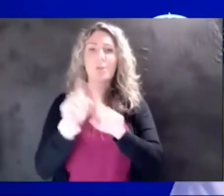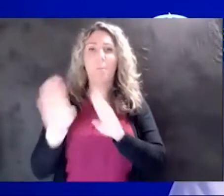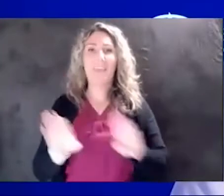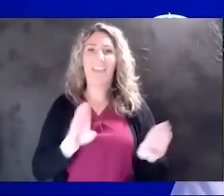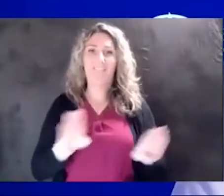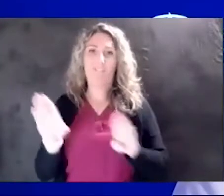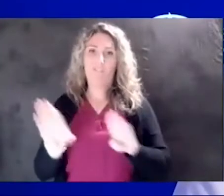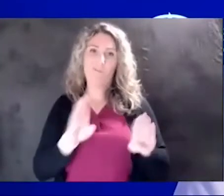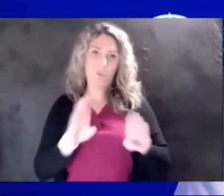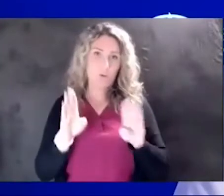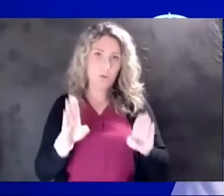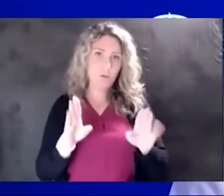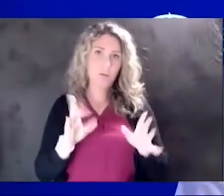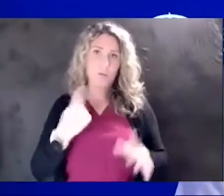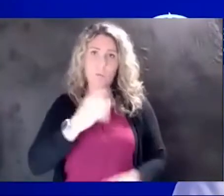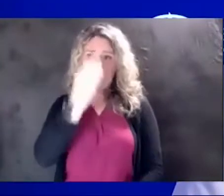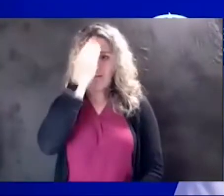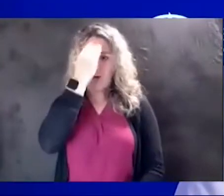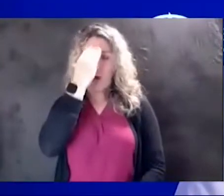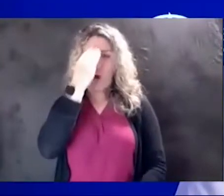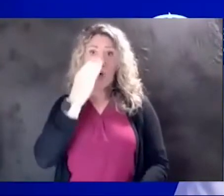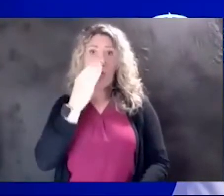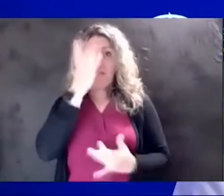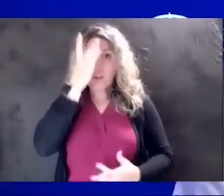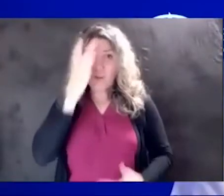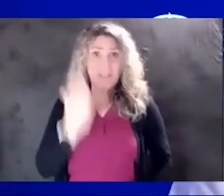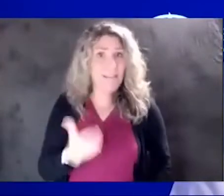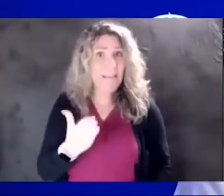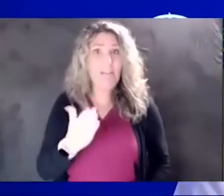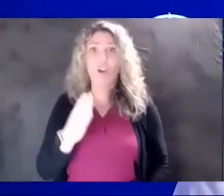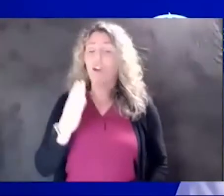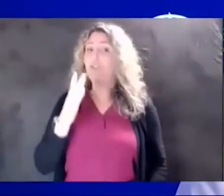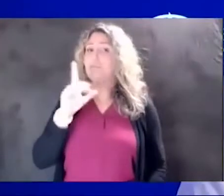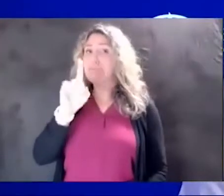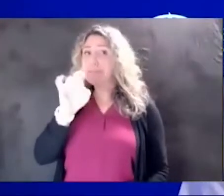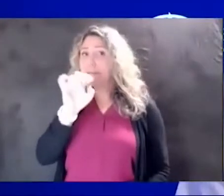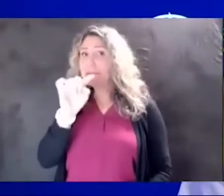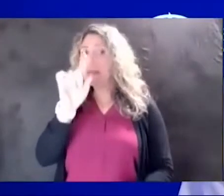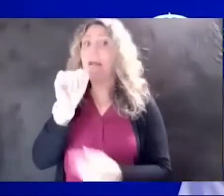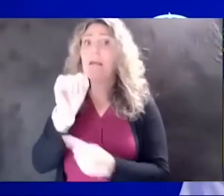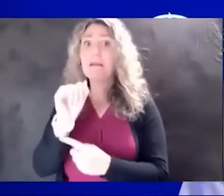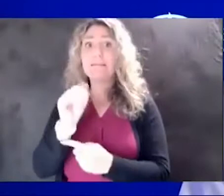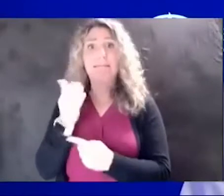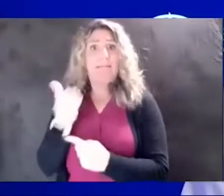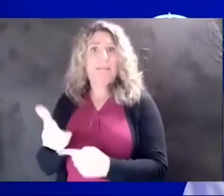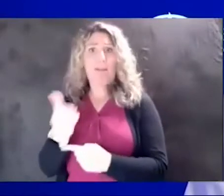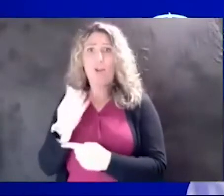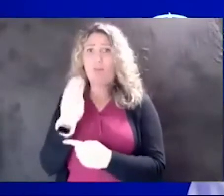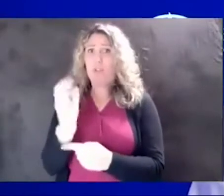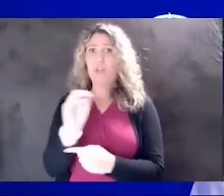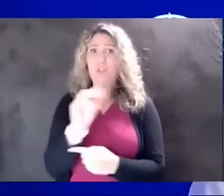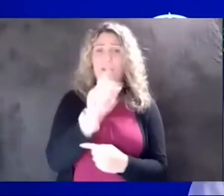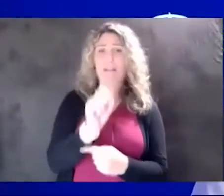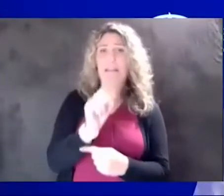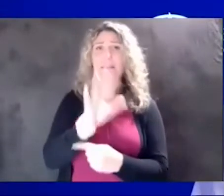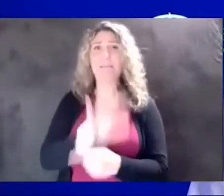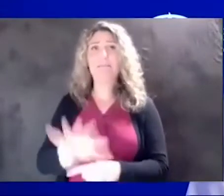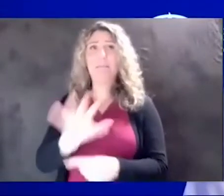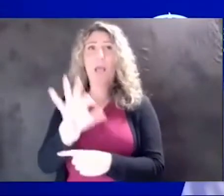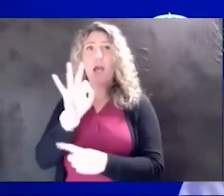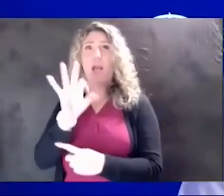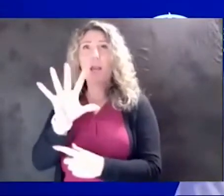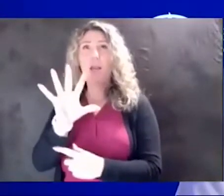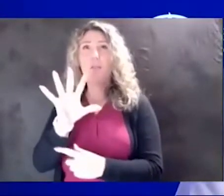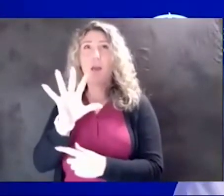we know the virus is prevalent. Delta is very prevalent. We know in Missouri and Kansas, it's about 90, 95 or more %